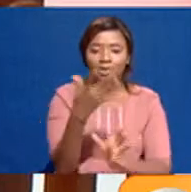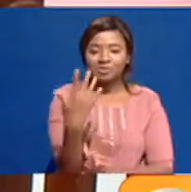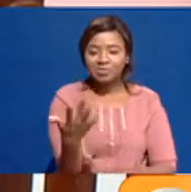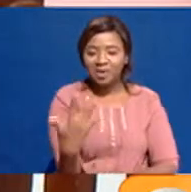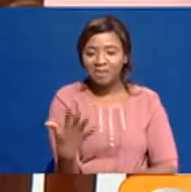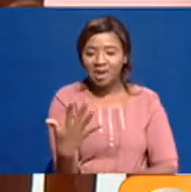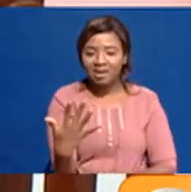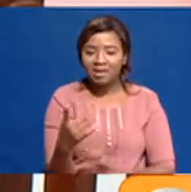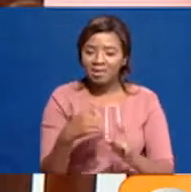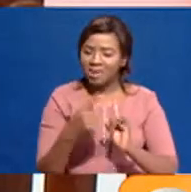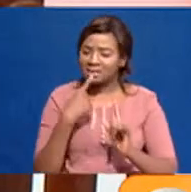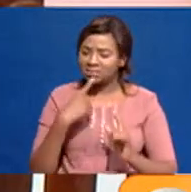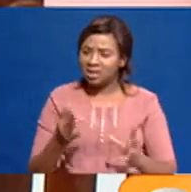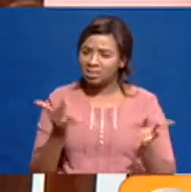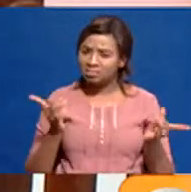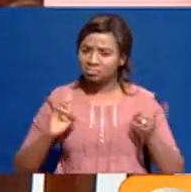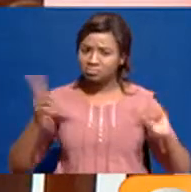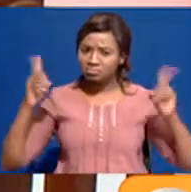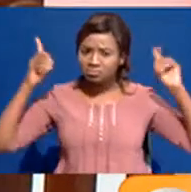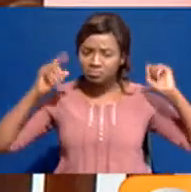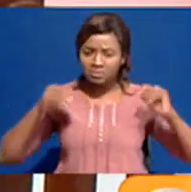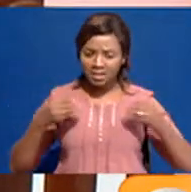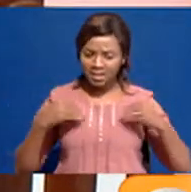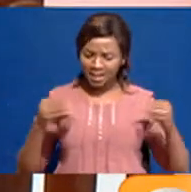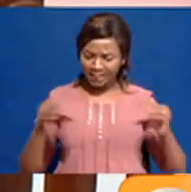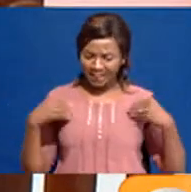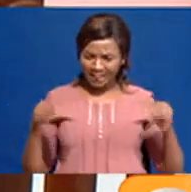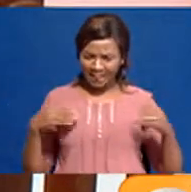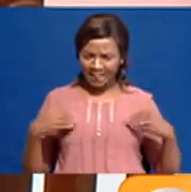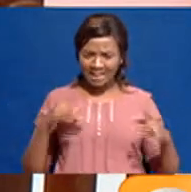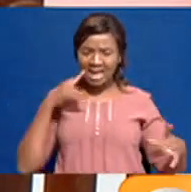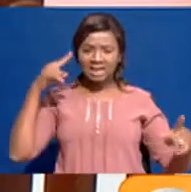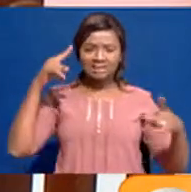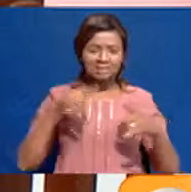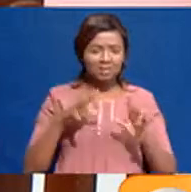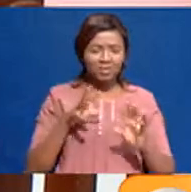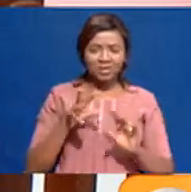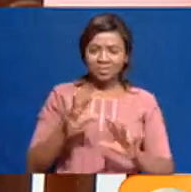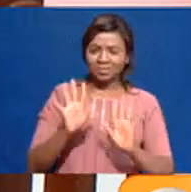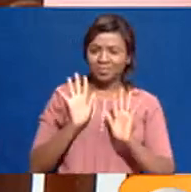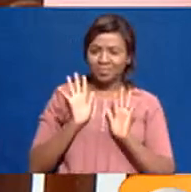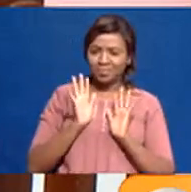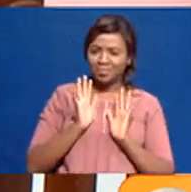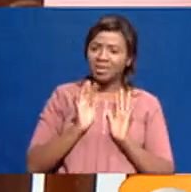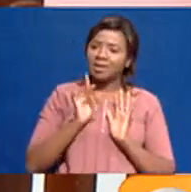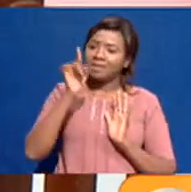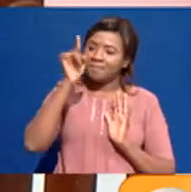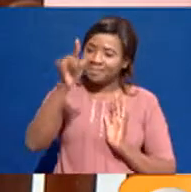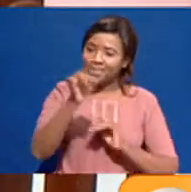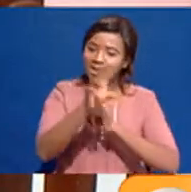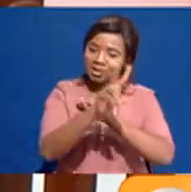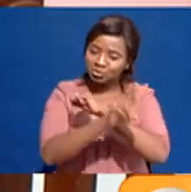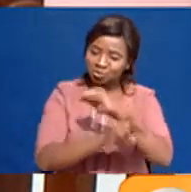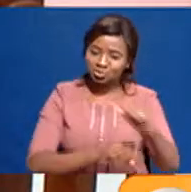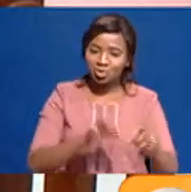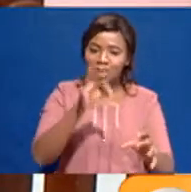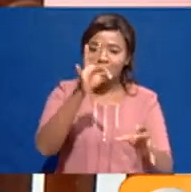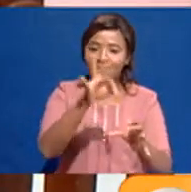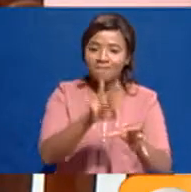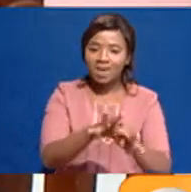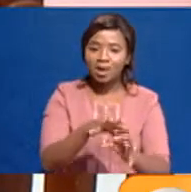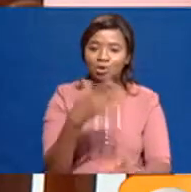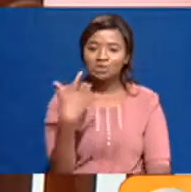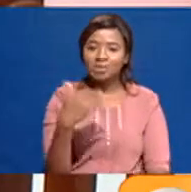it, literally, until we ended up saying, they stole the ballot papers after we had